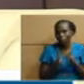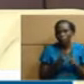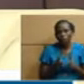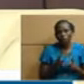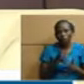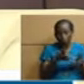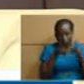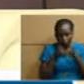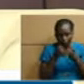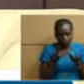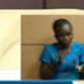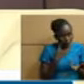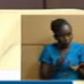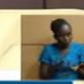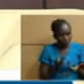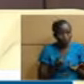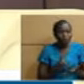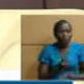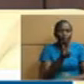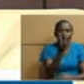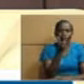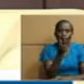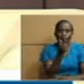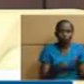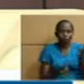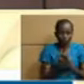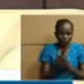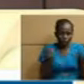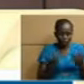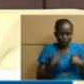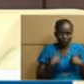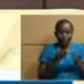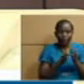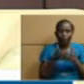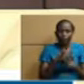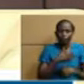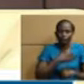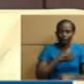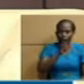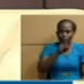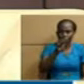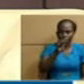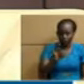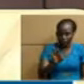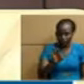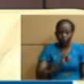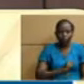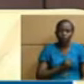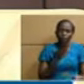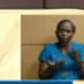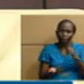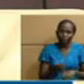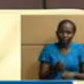saying, wait a minute, you have 6 windows through which I can access my money in NSSF. I either get a